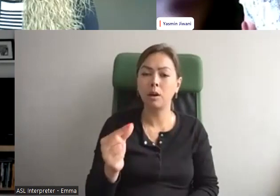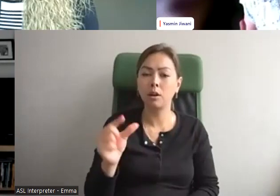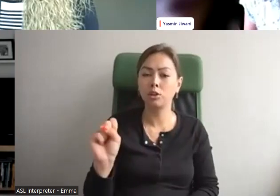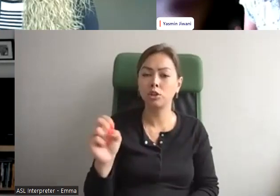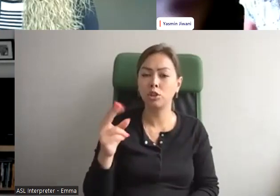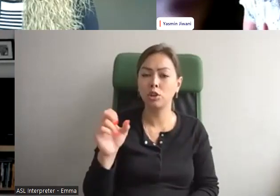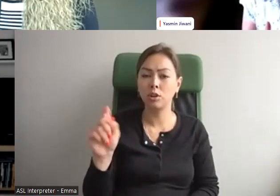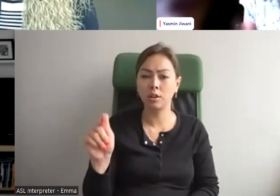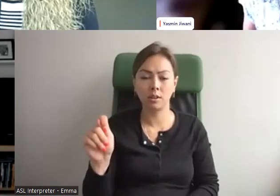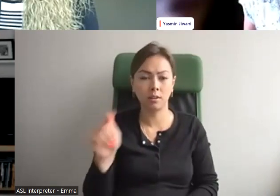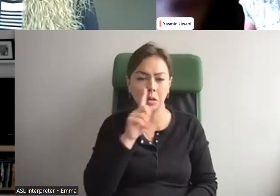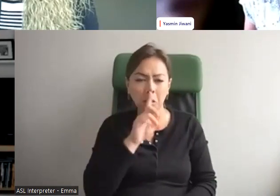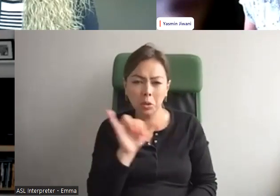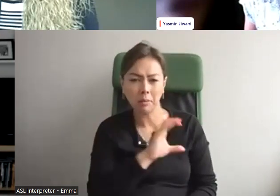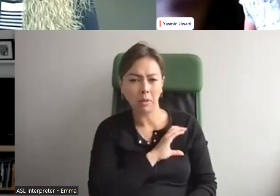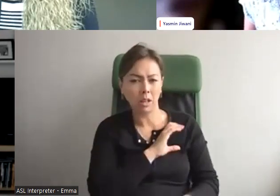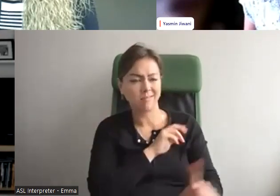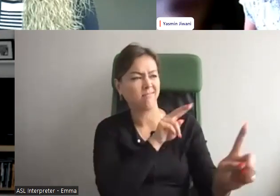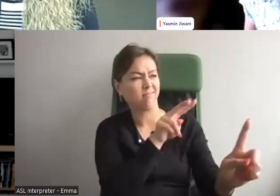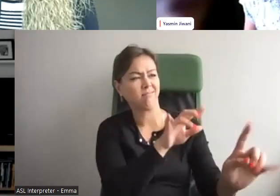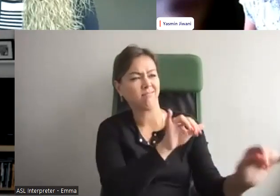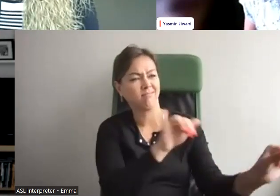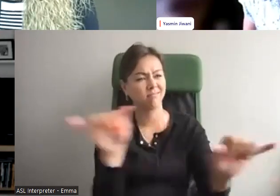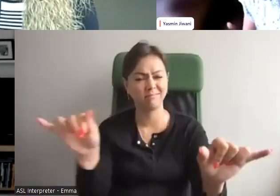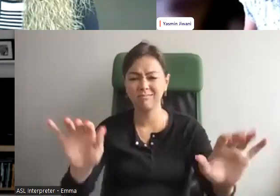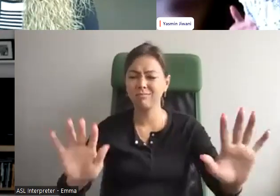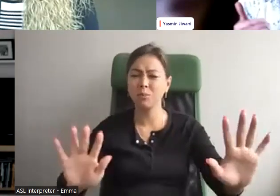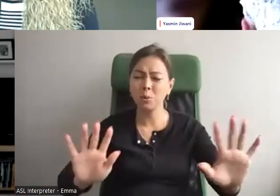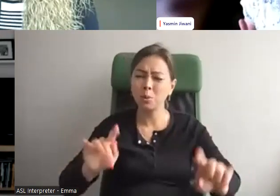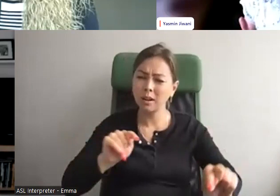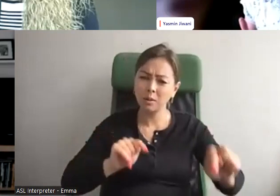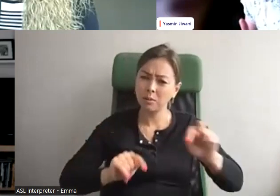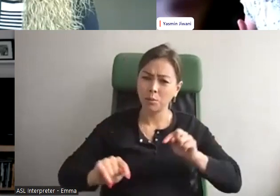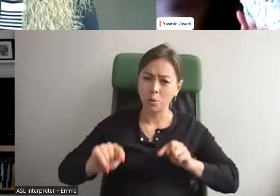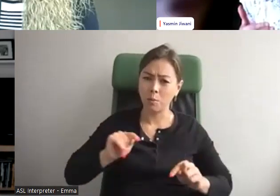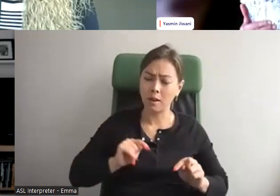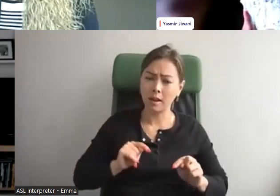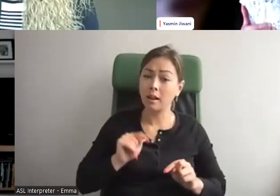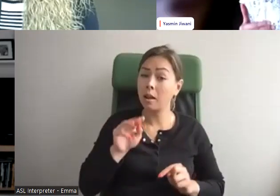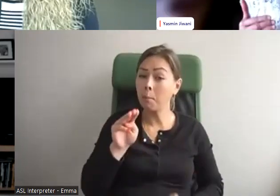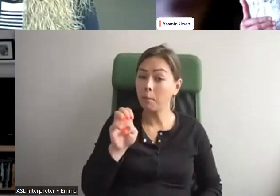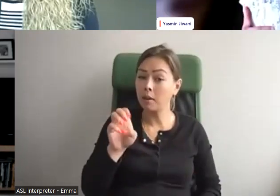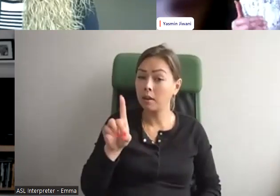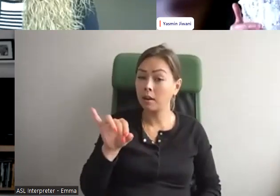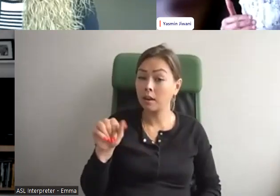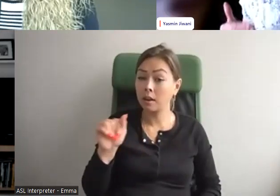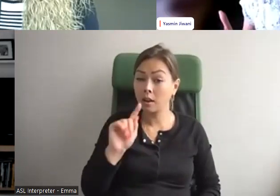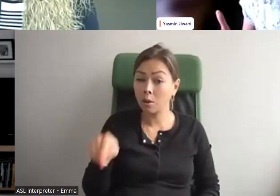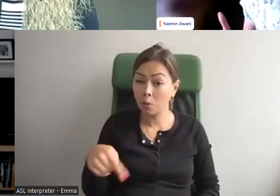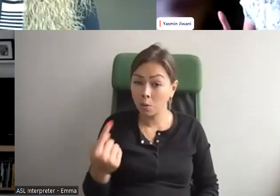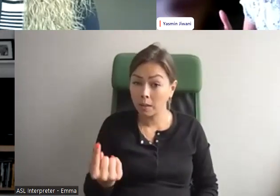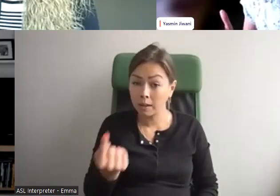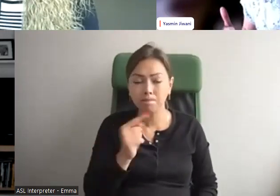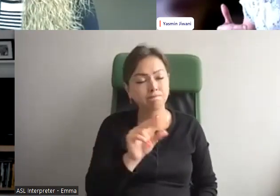need to look at this from across the band and say, all right, it's not just the media, but it's also what are the